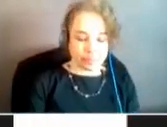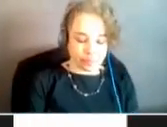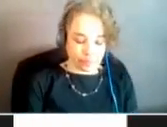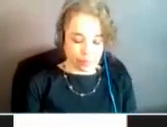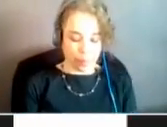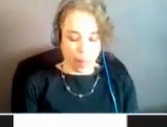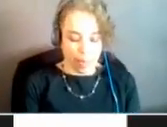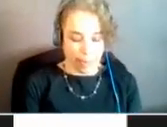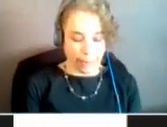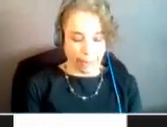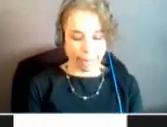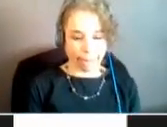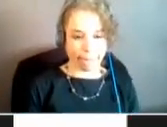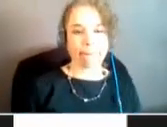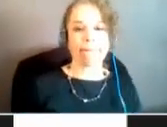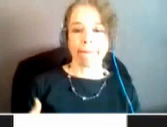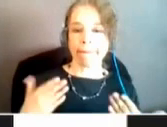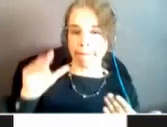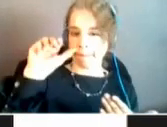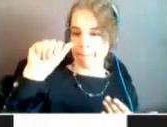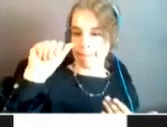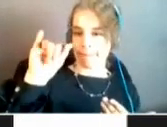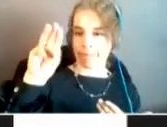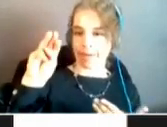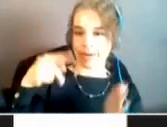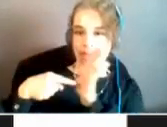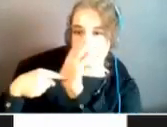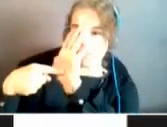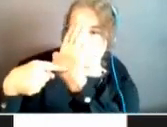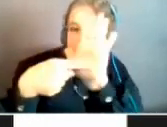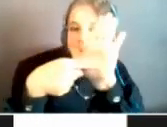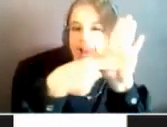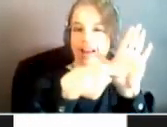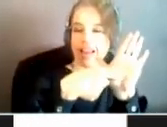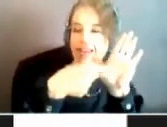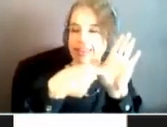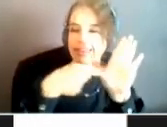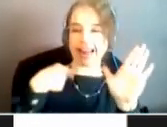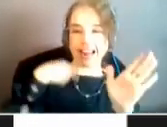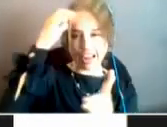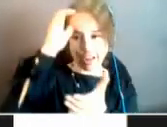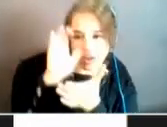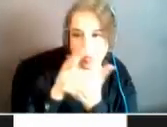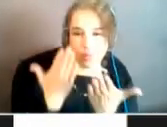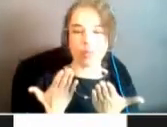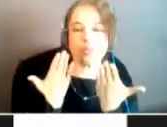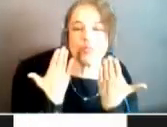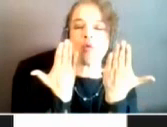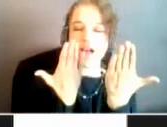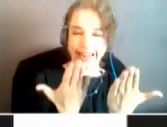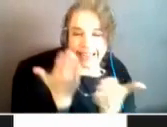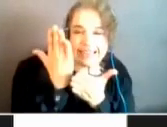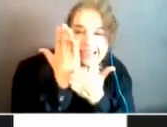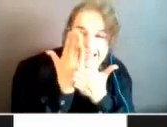And so, you know, I like the AIM model because I think it provides